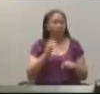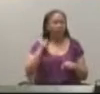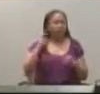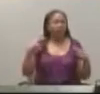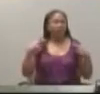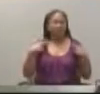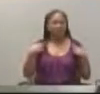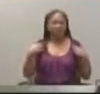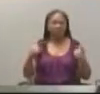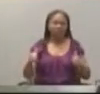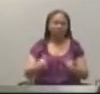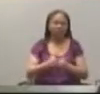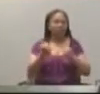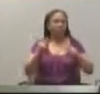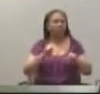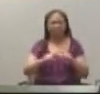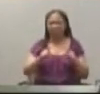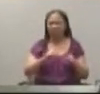depression